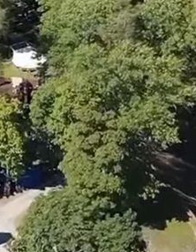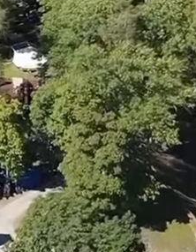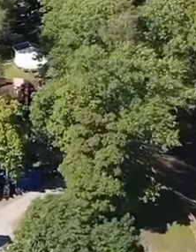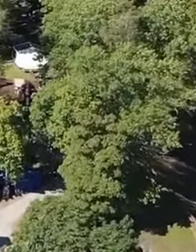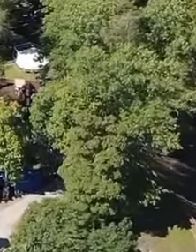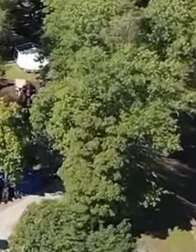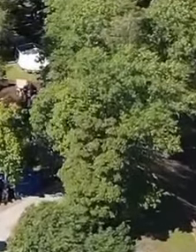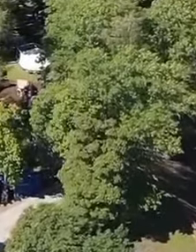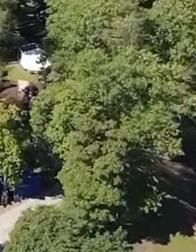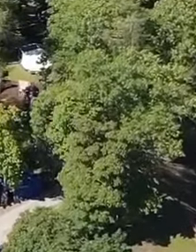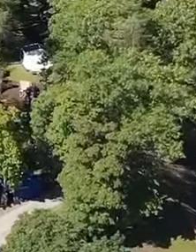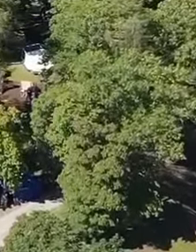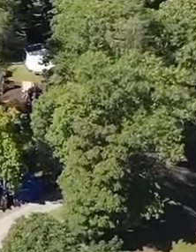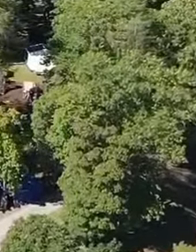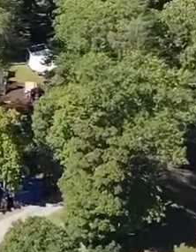Tere!